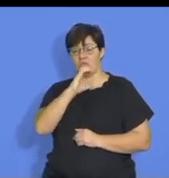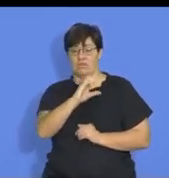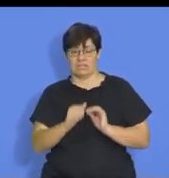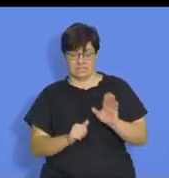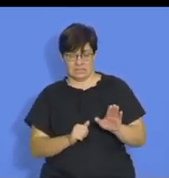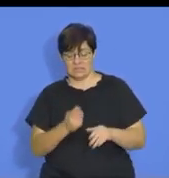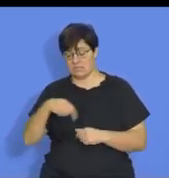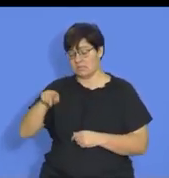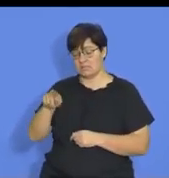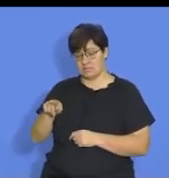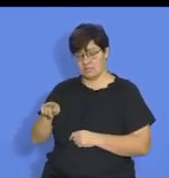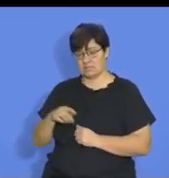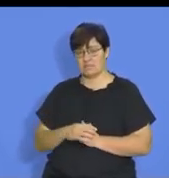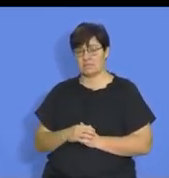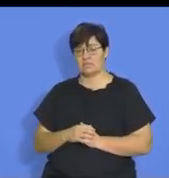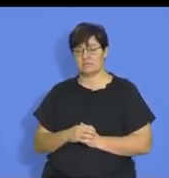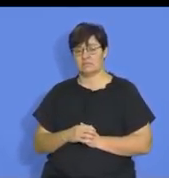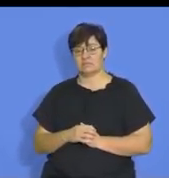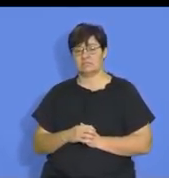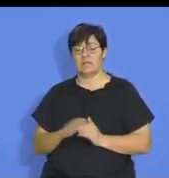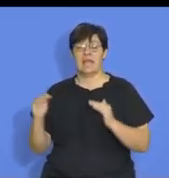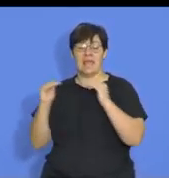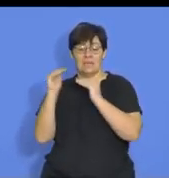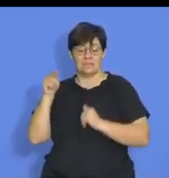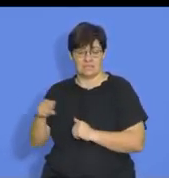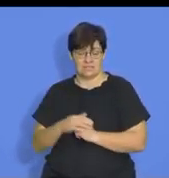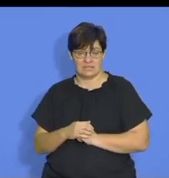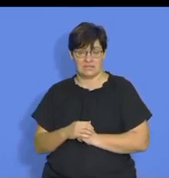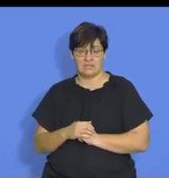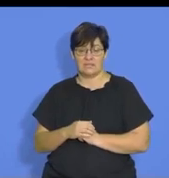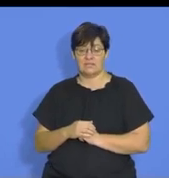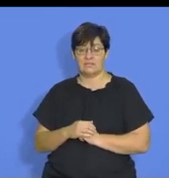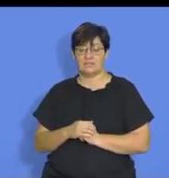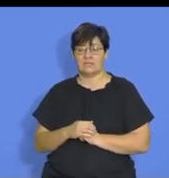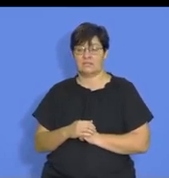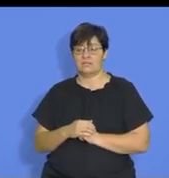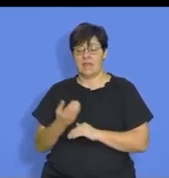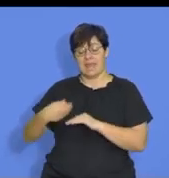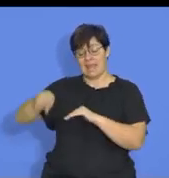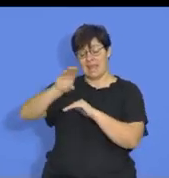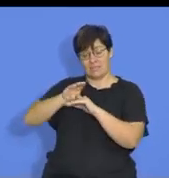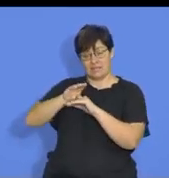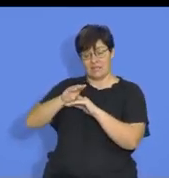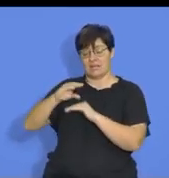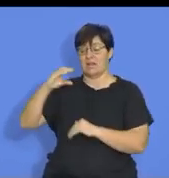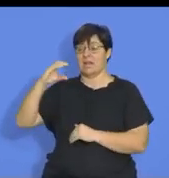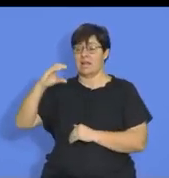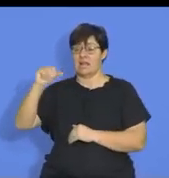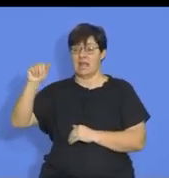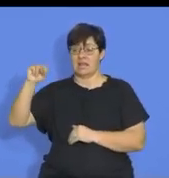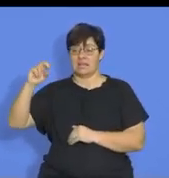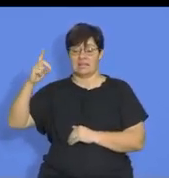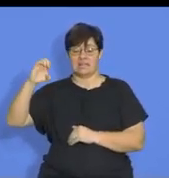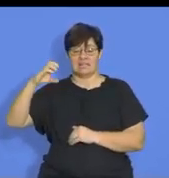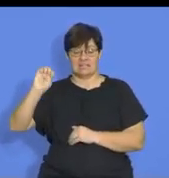credited. On the other hand, let's look at now what happens to equity. So capital, right?